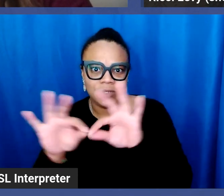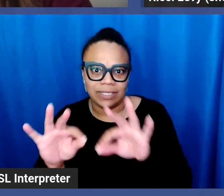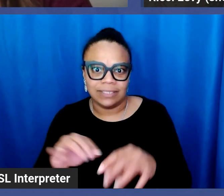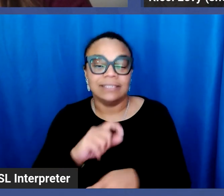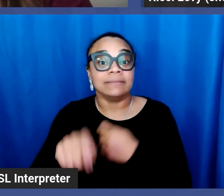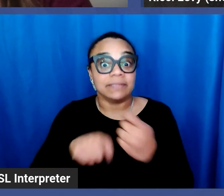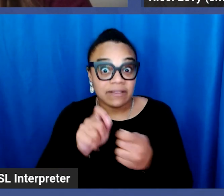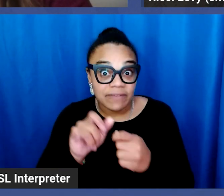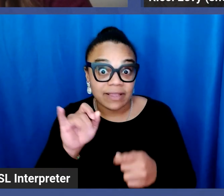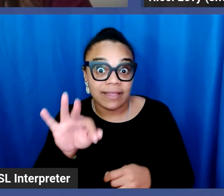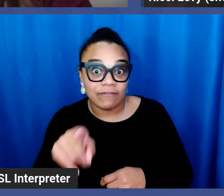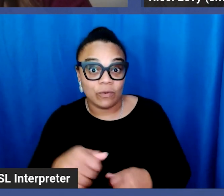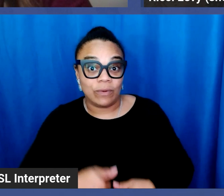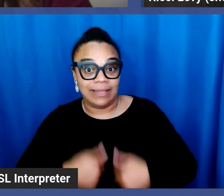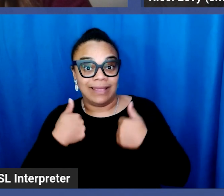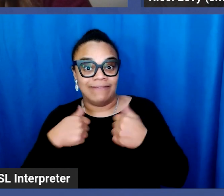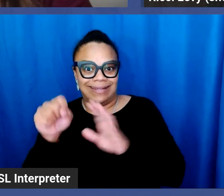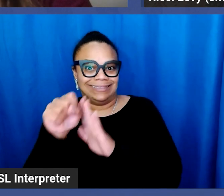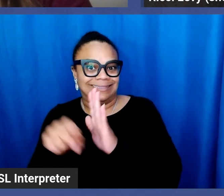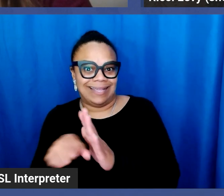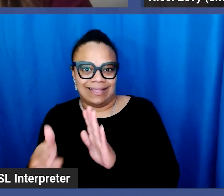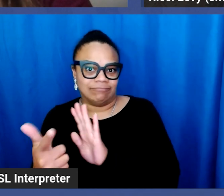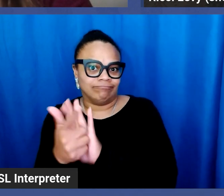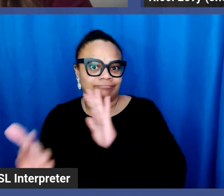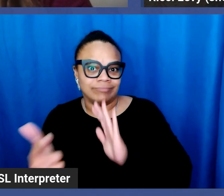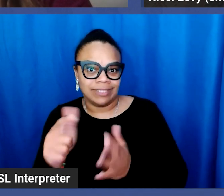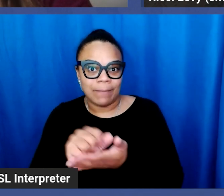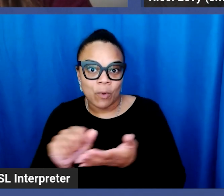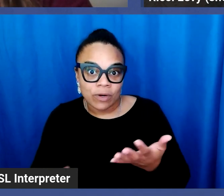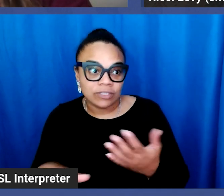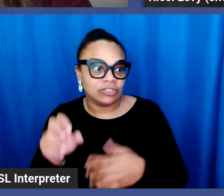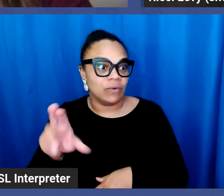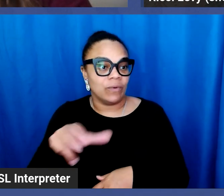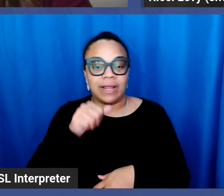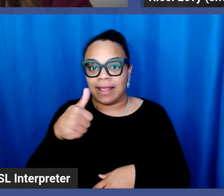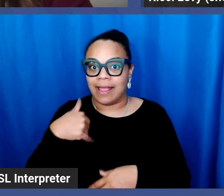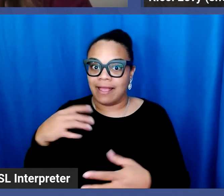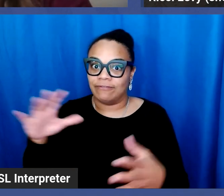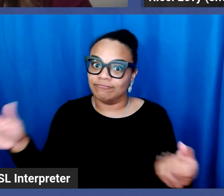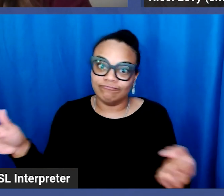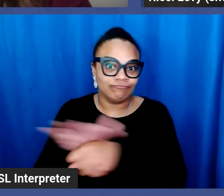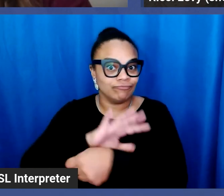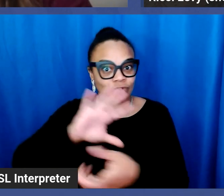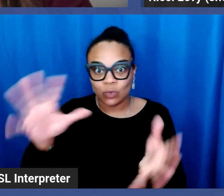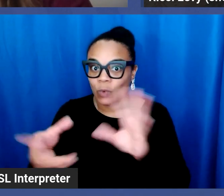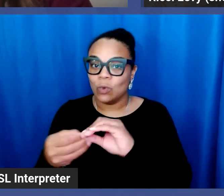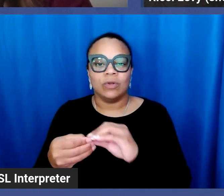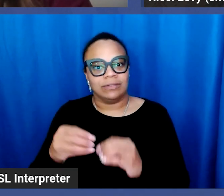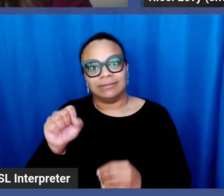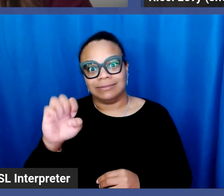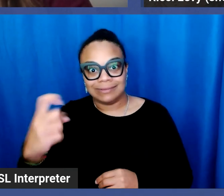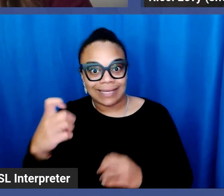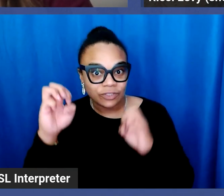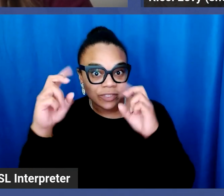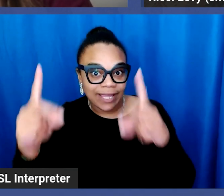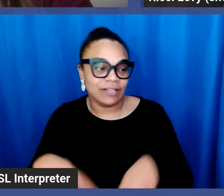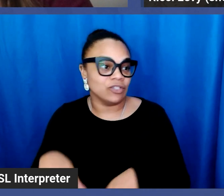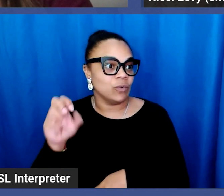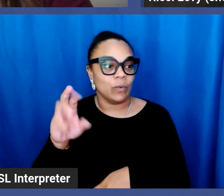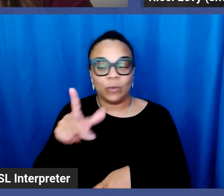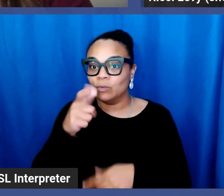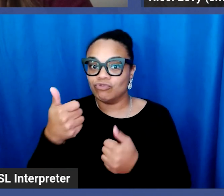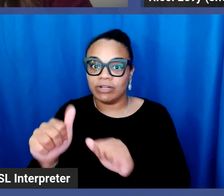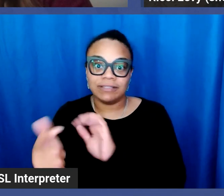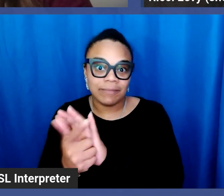ban, or a state that doesn't have comprehensive sex education, or a state that's trying to ban gender affirming care. The internet